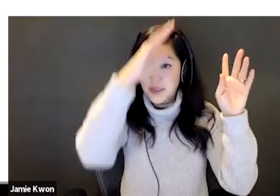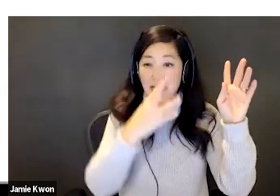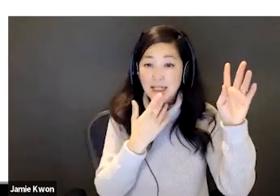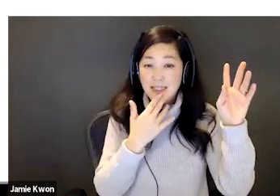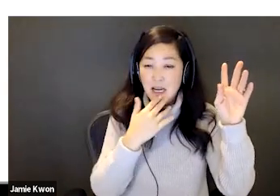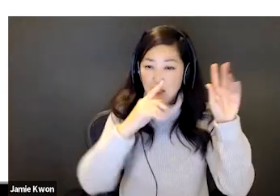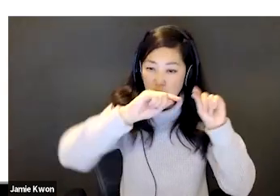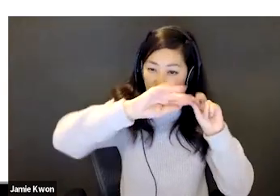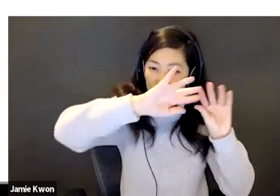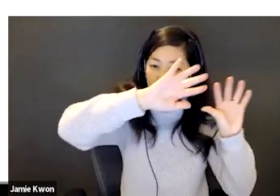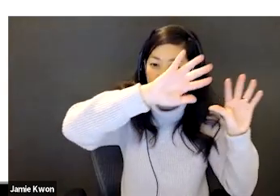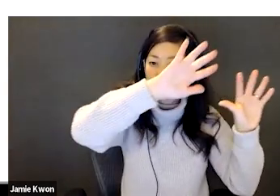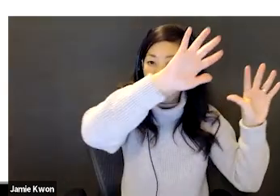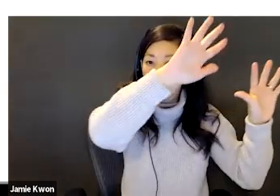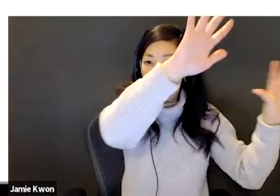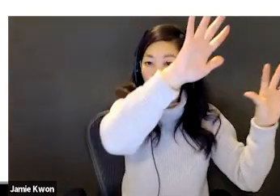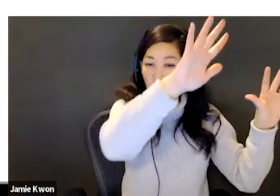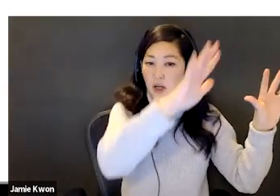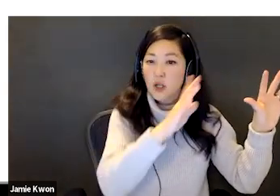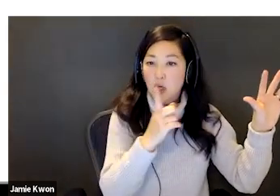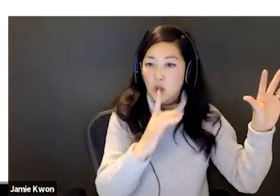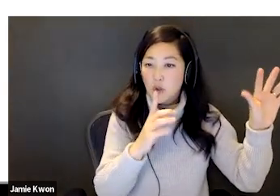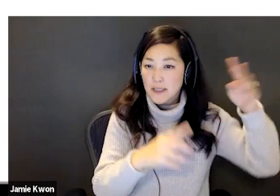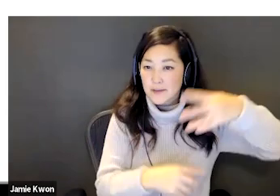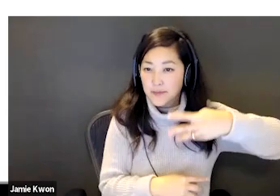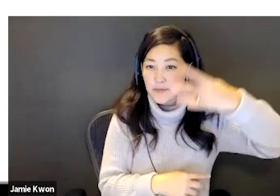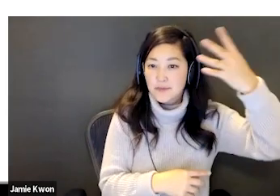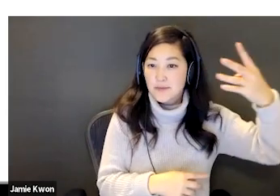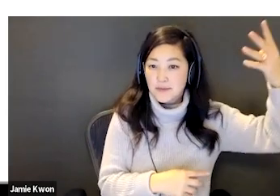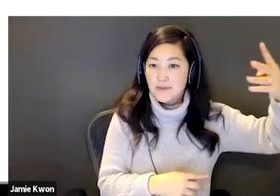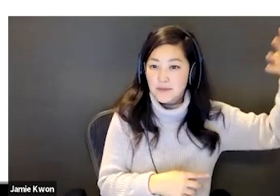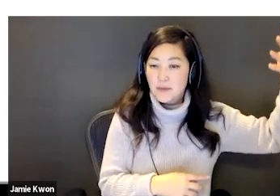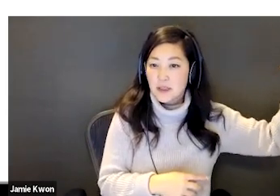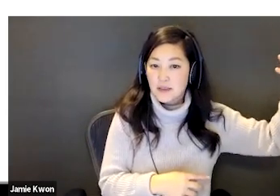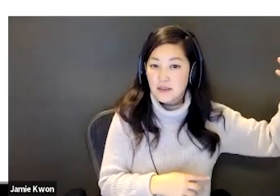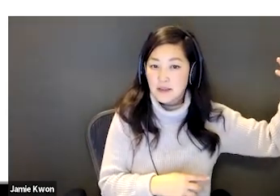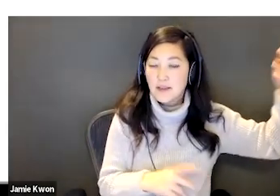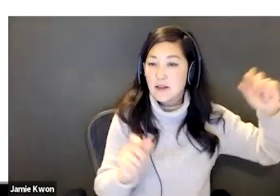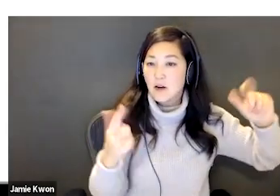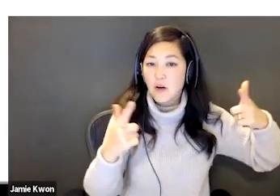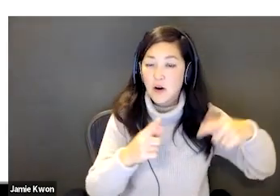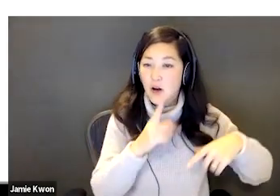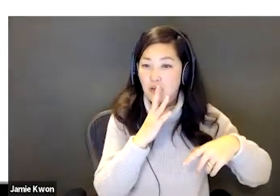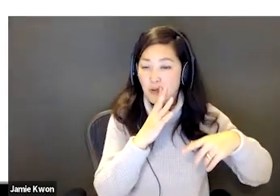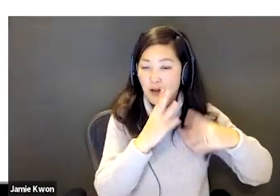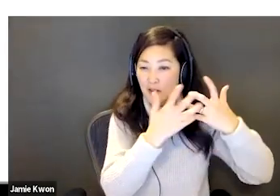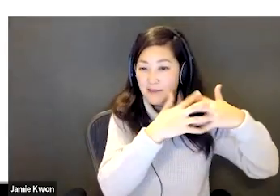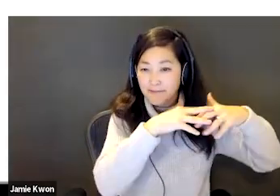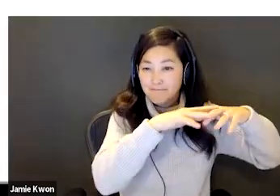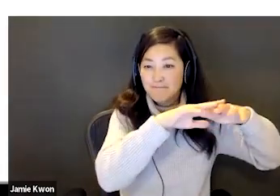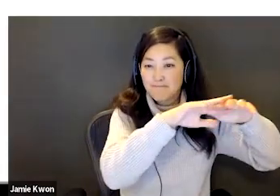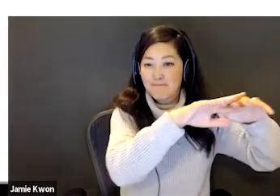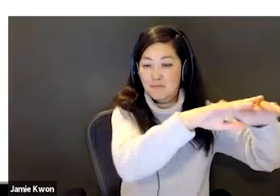and outward in a rainbow sequence. And all of the colors, they kind of bleed into one another.